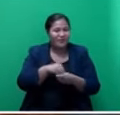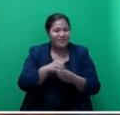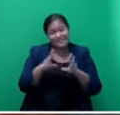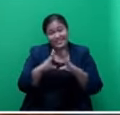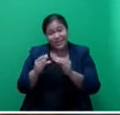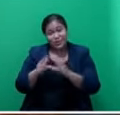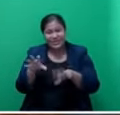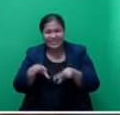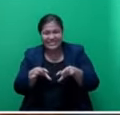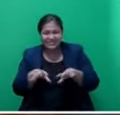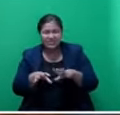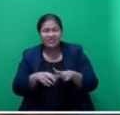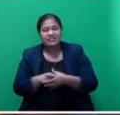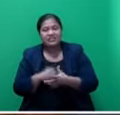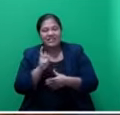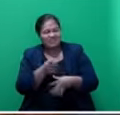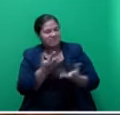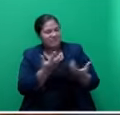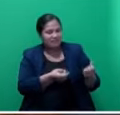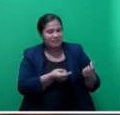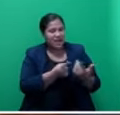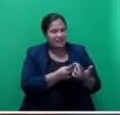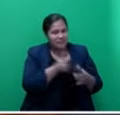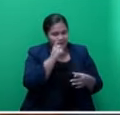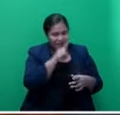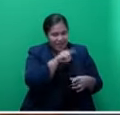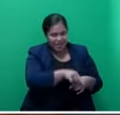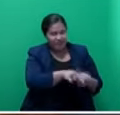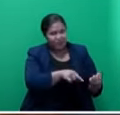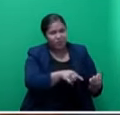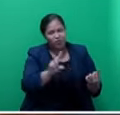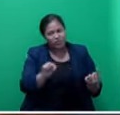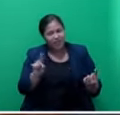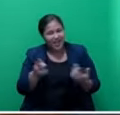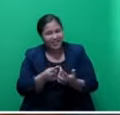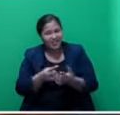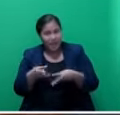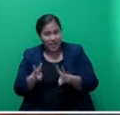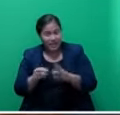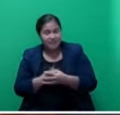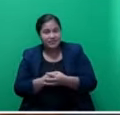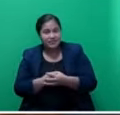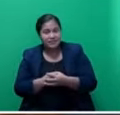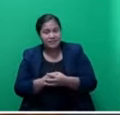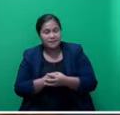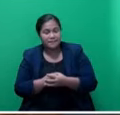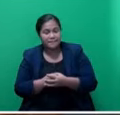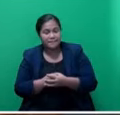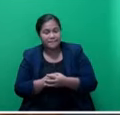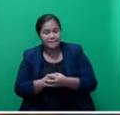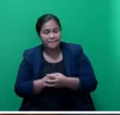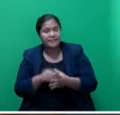activity, whether or not in the presence of other persons, and does this in a way that reasonable persons would regard as being,